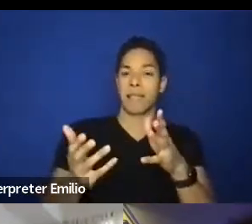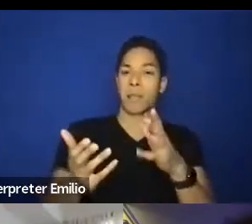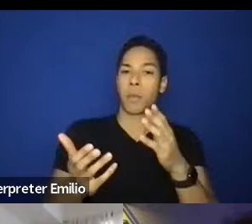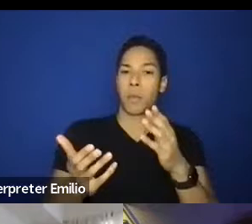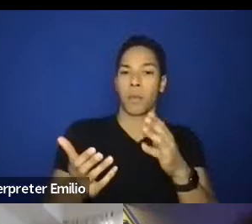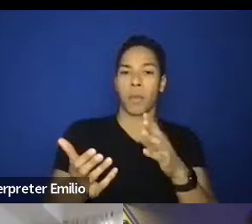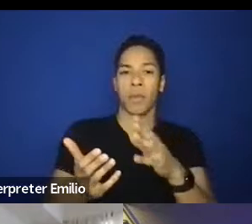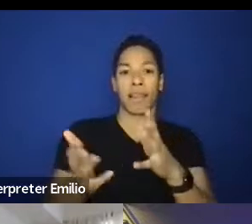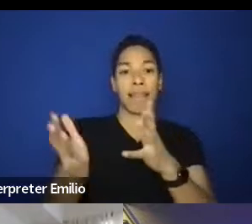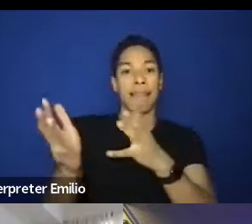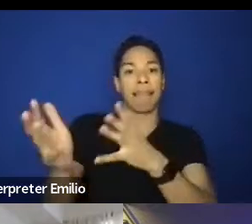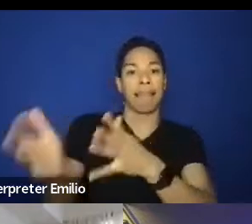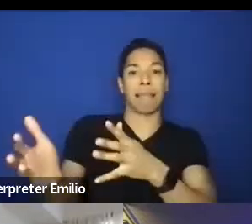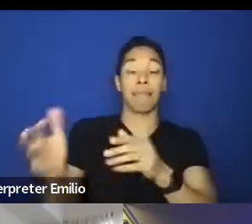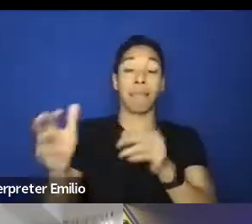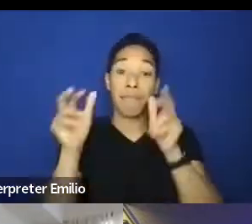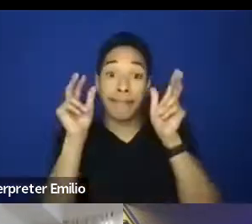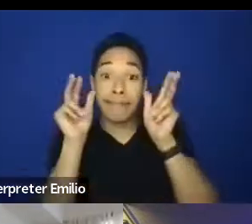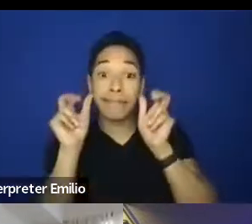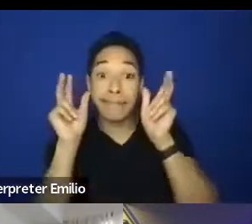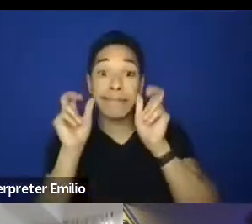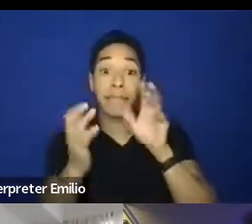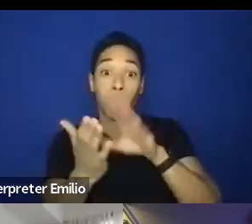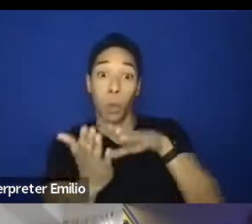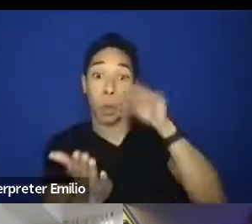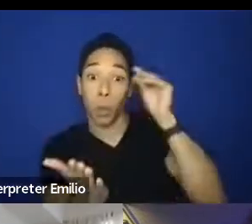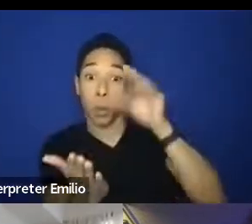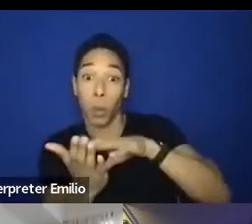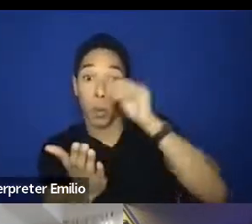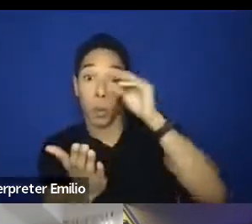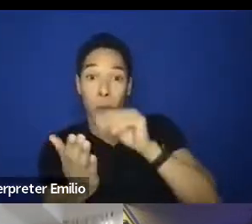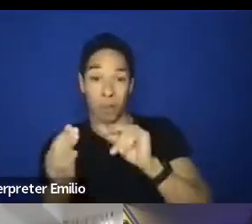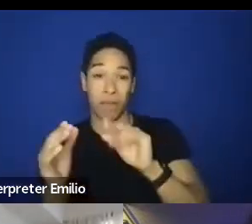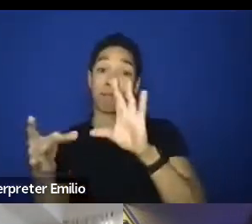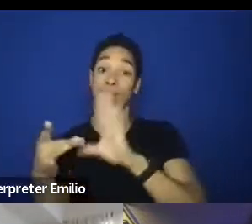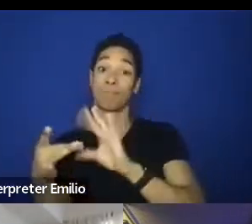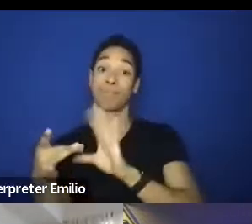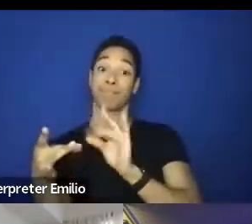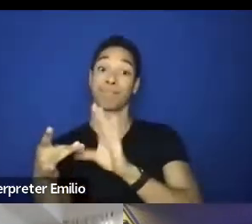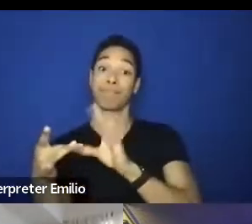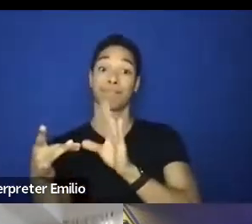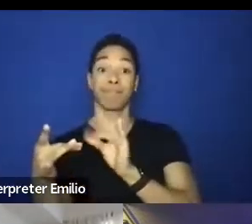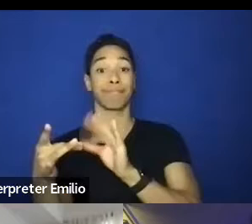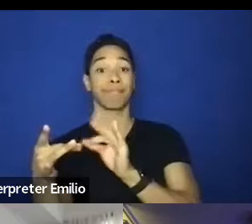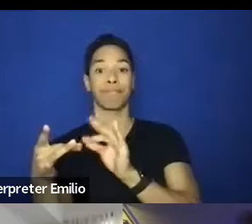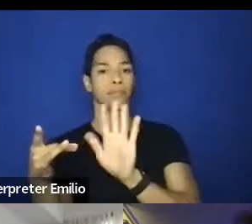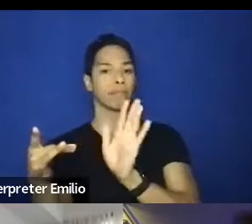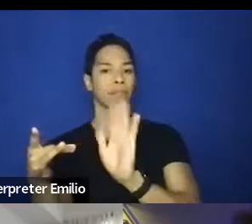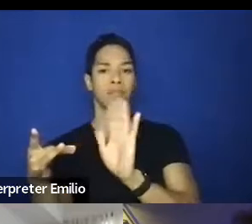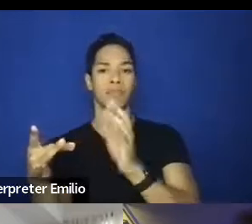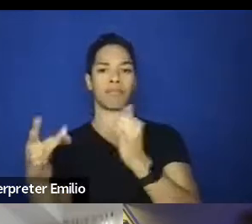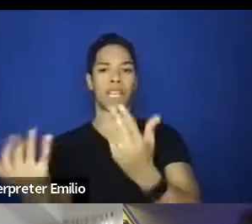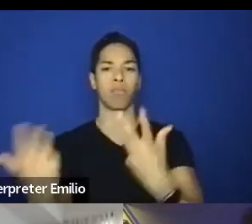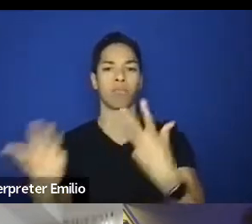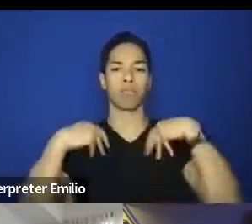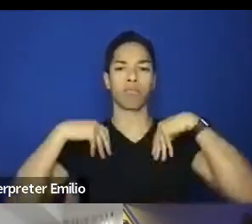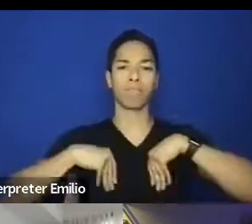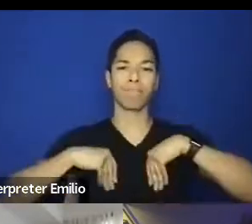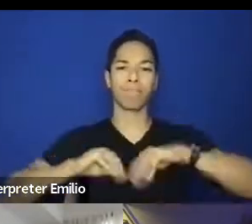listening and learning as the phrase, but actually taking action on